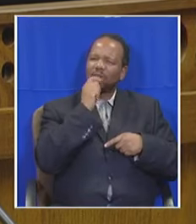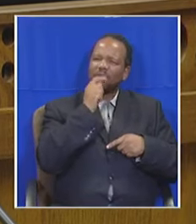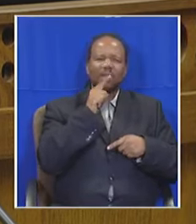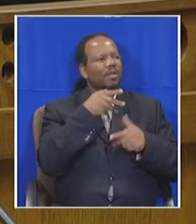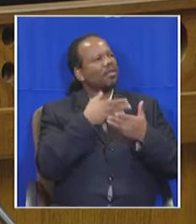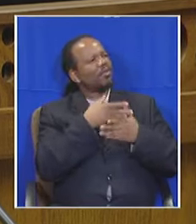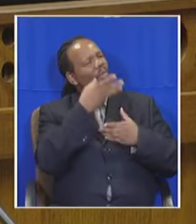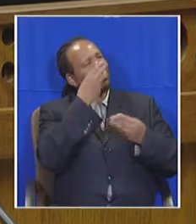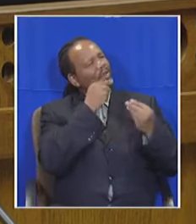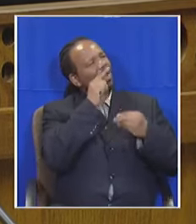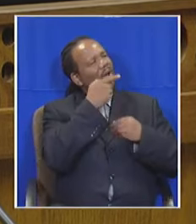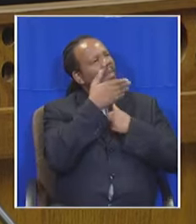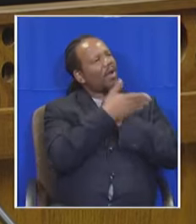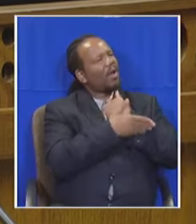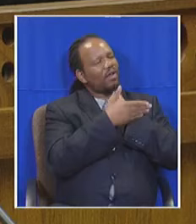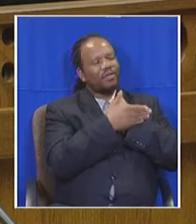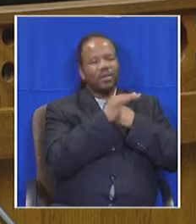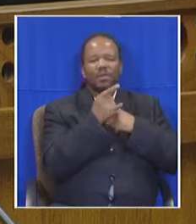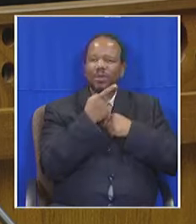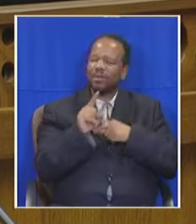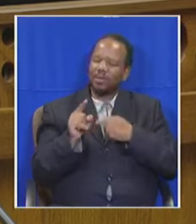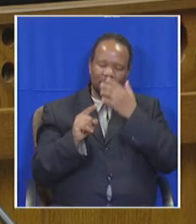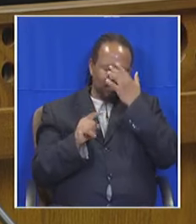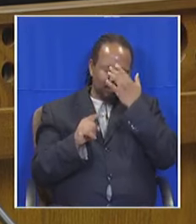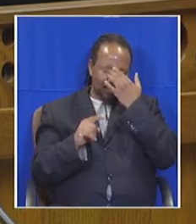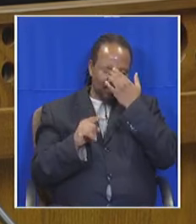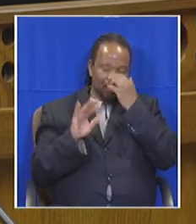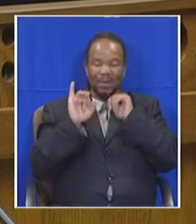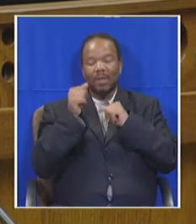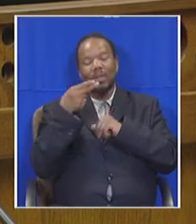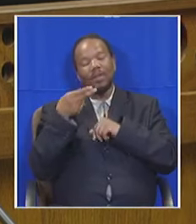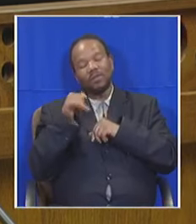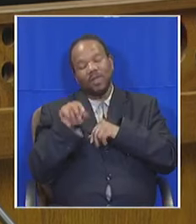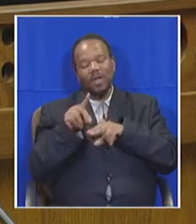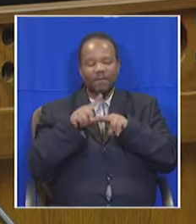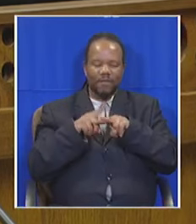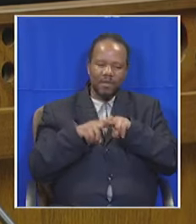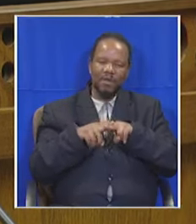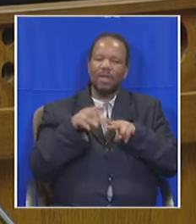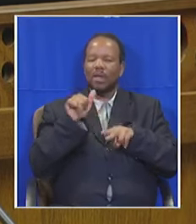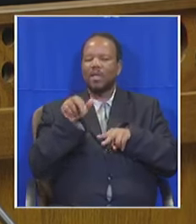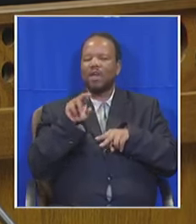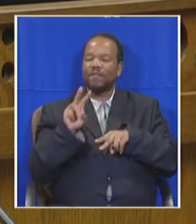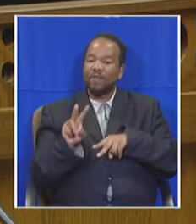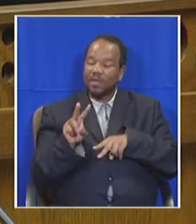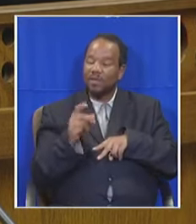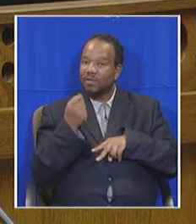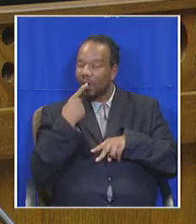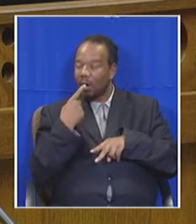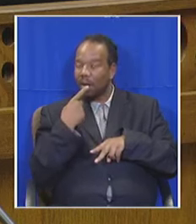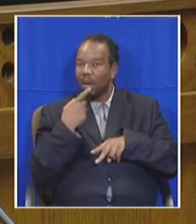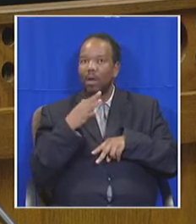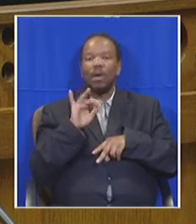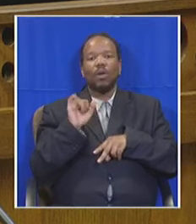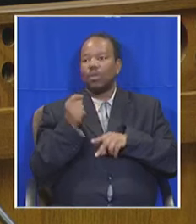parts of the world. And those would include penicillin and HIV antiretroviral treatment drugs, neither of which were